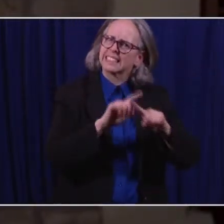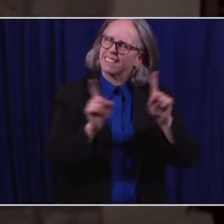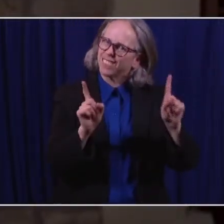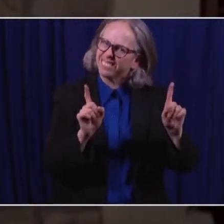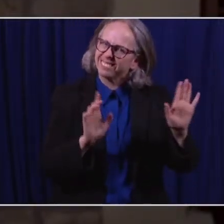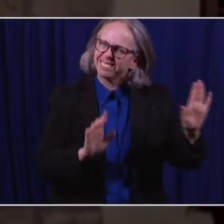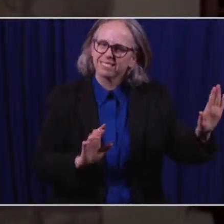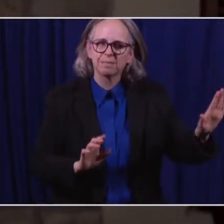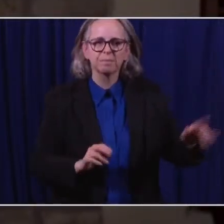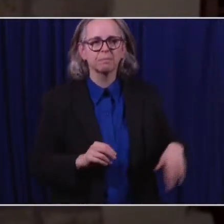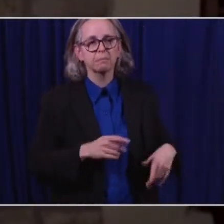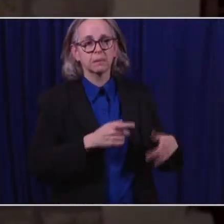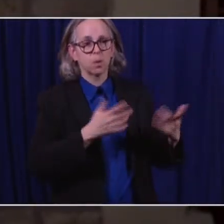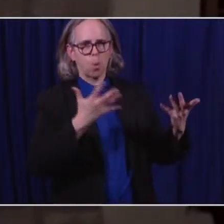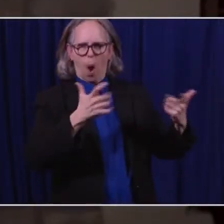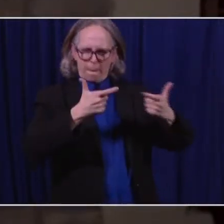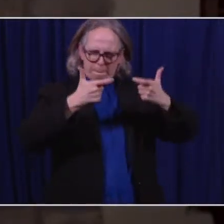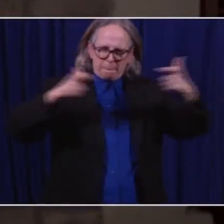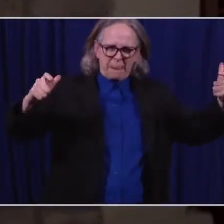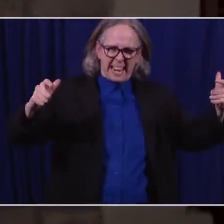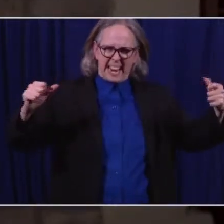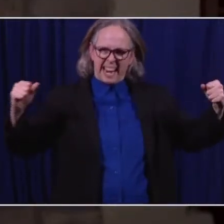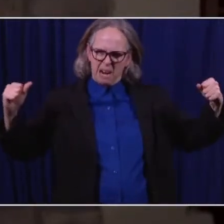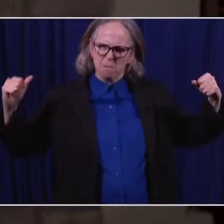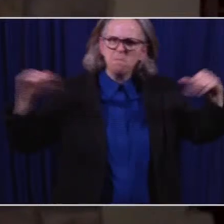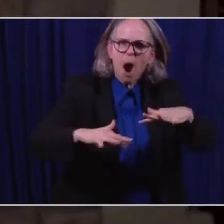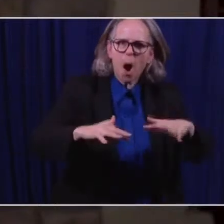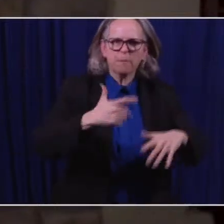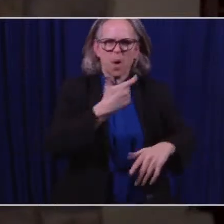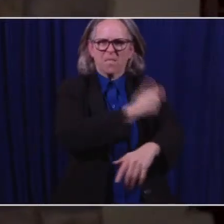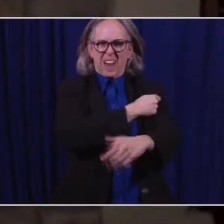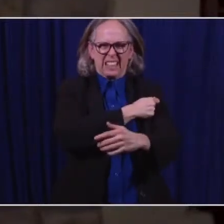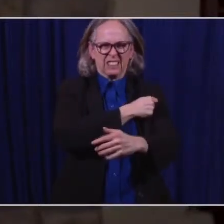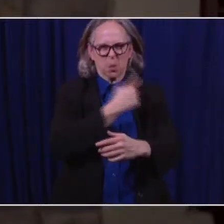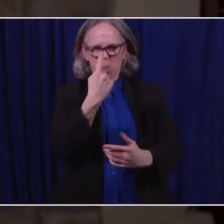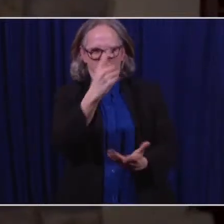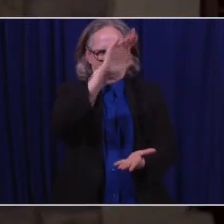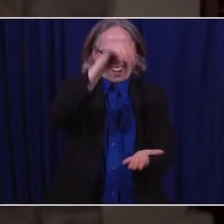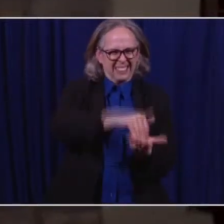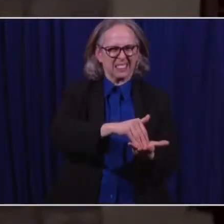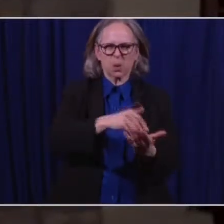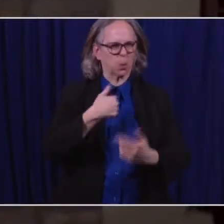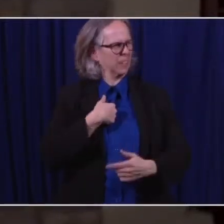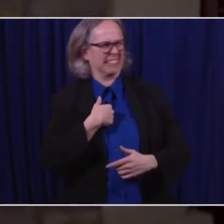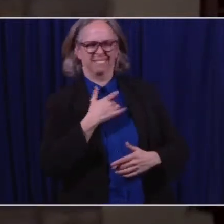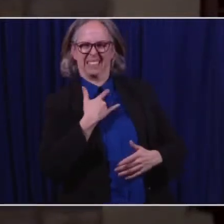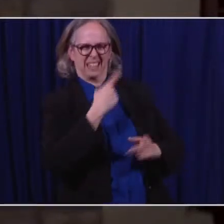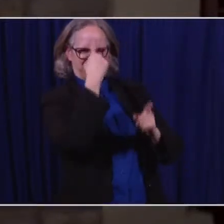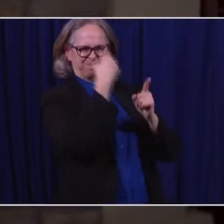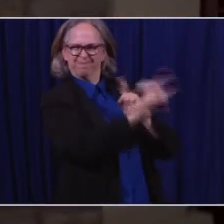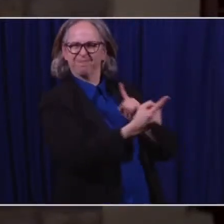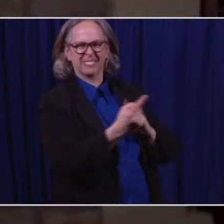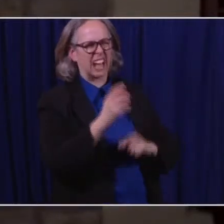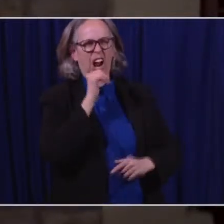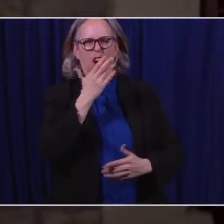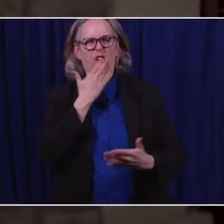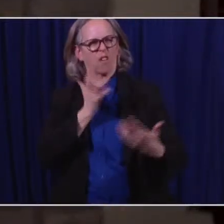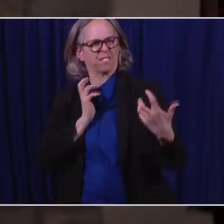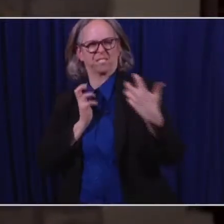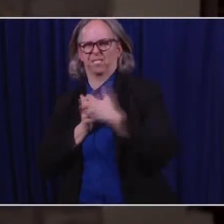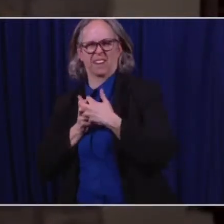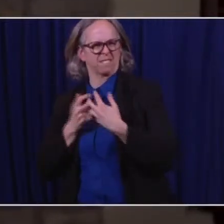sites. We didn't think that was a good idea. It might have been the most efficient in some respects, but it didn't put a